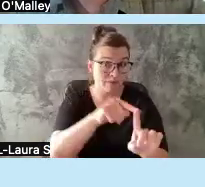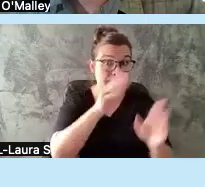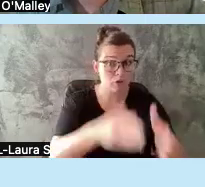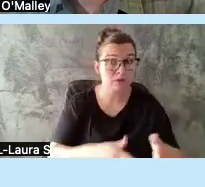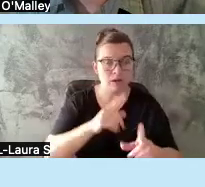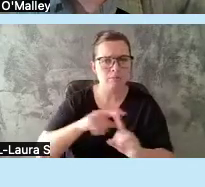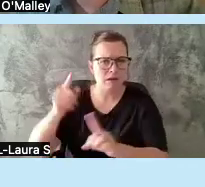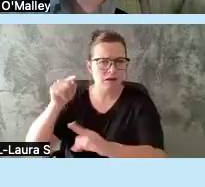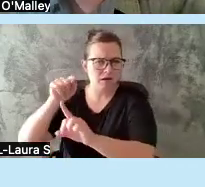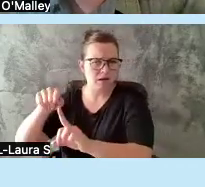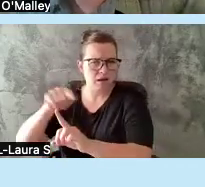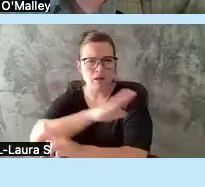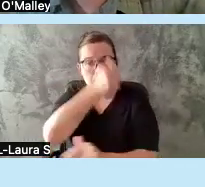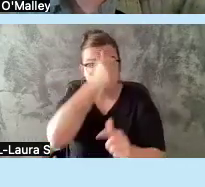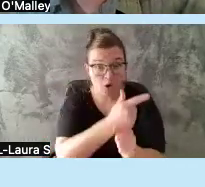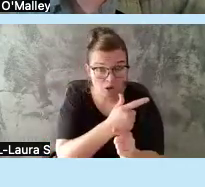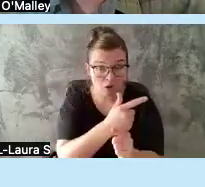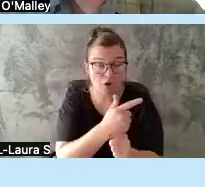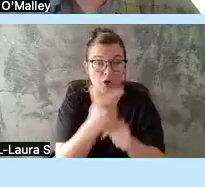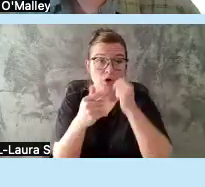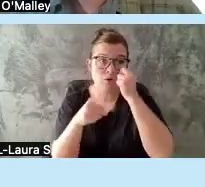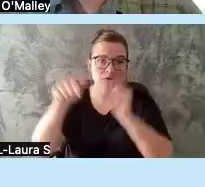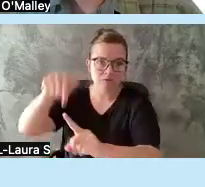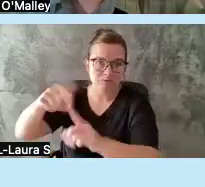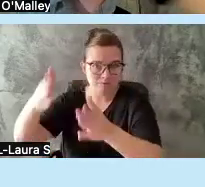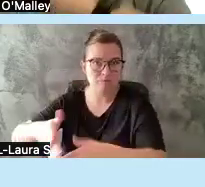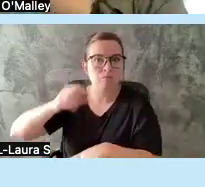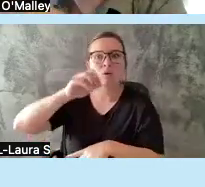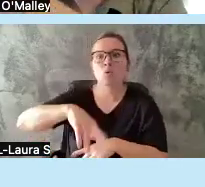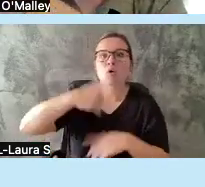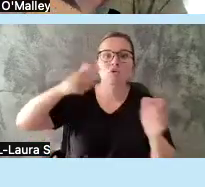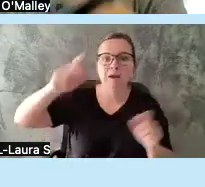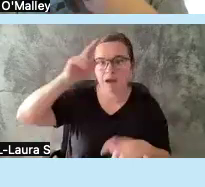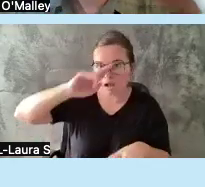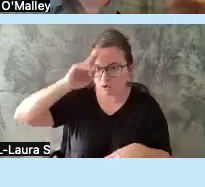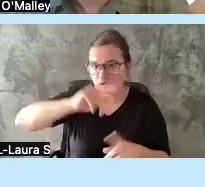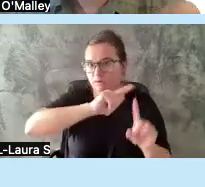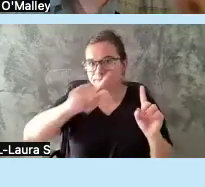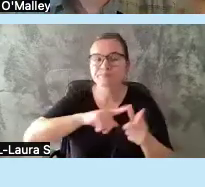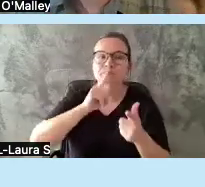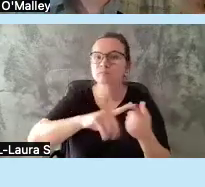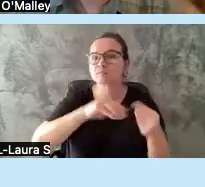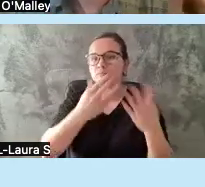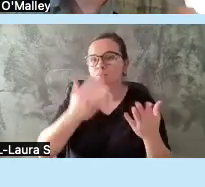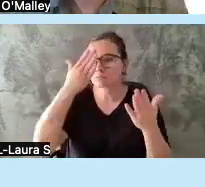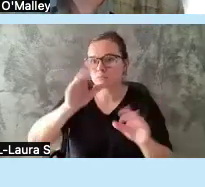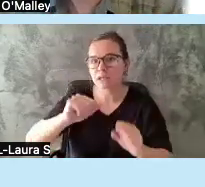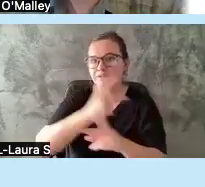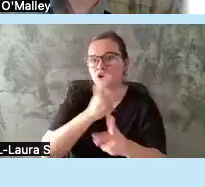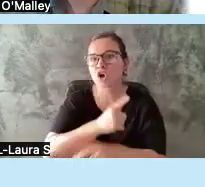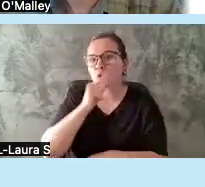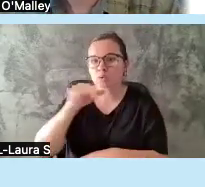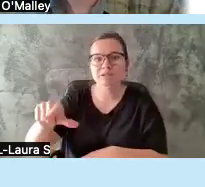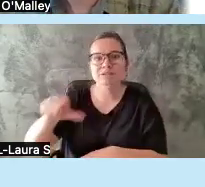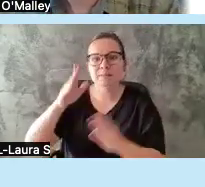we know their brother was, this person, or their great uncle was this person. And that provides a way to figure out who is that